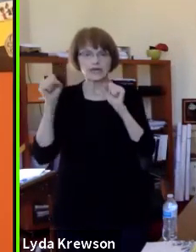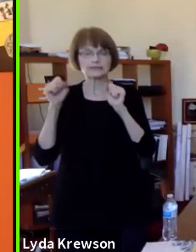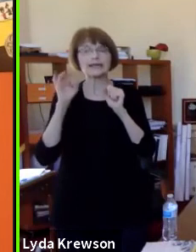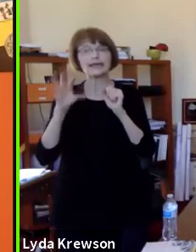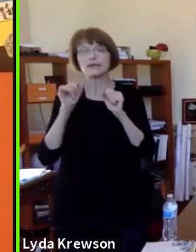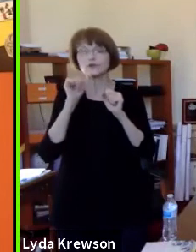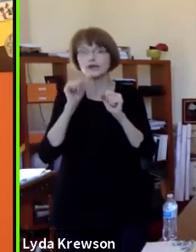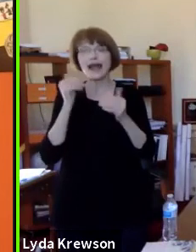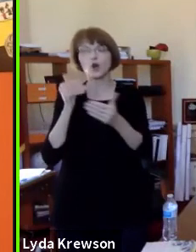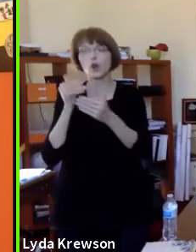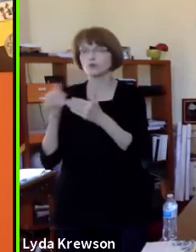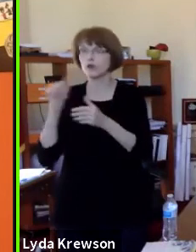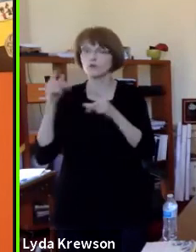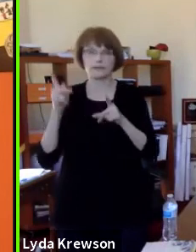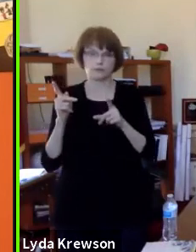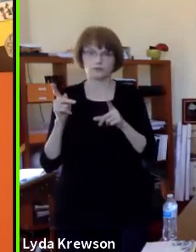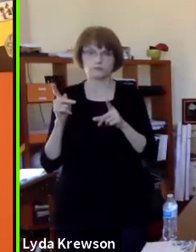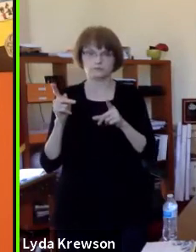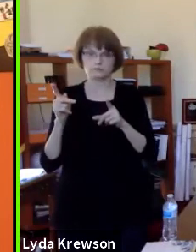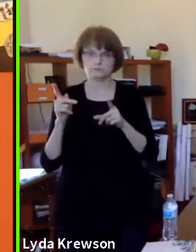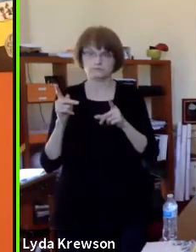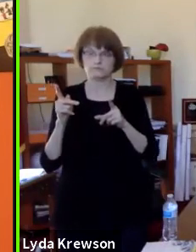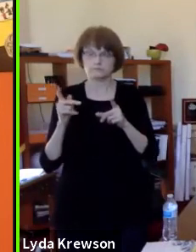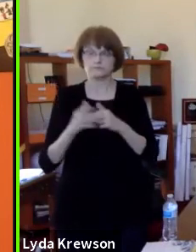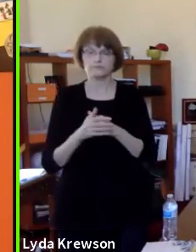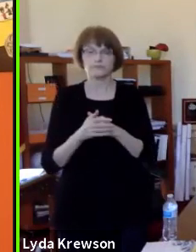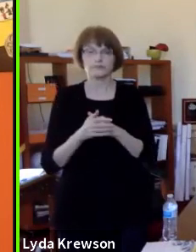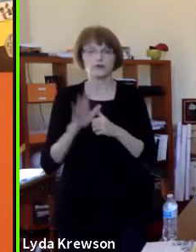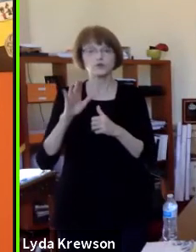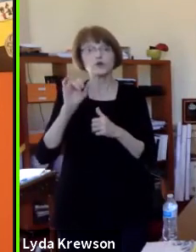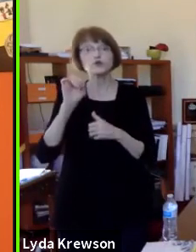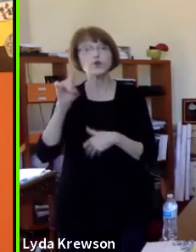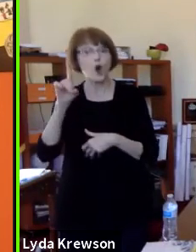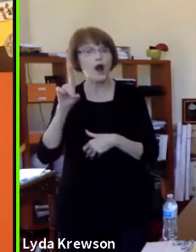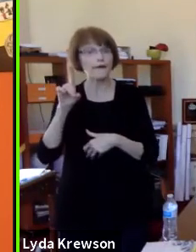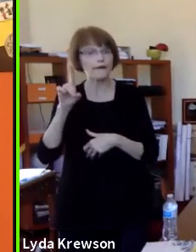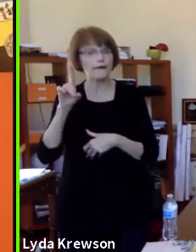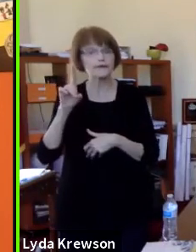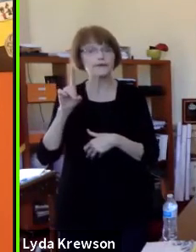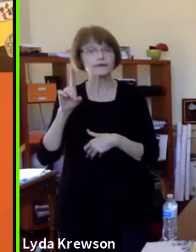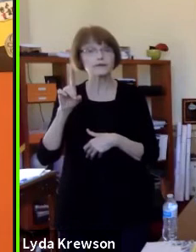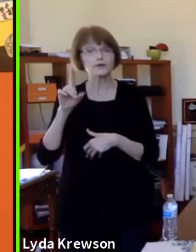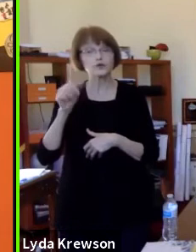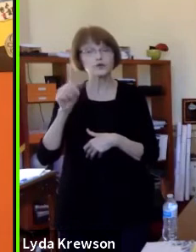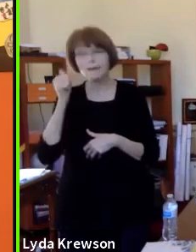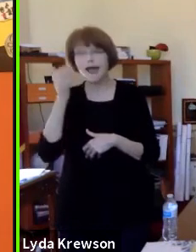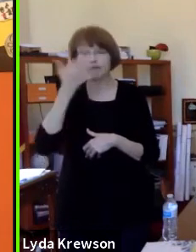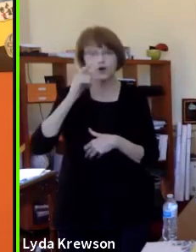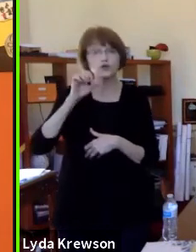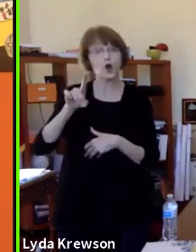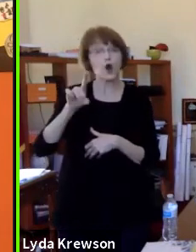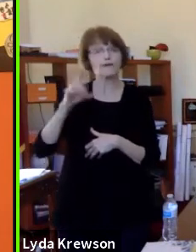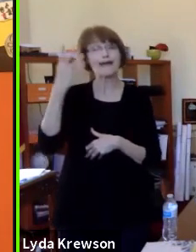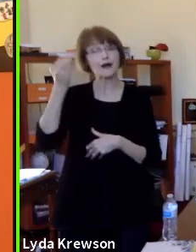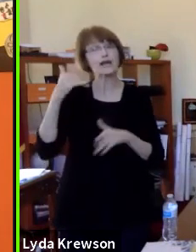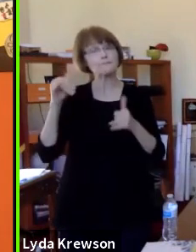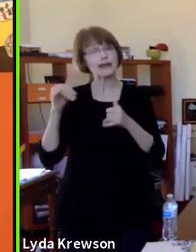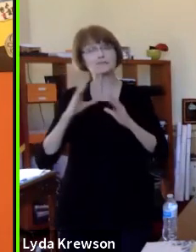you're not around any other people. So in your yard, maybe if you have a yard, that would be